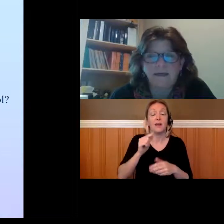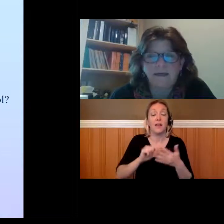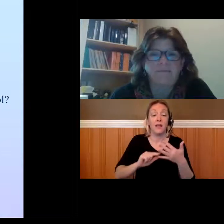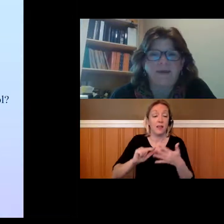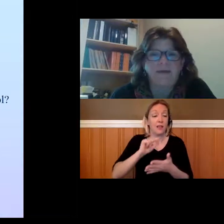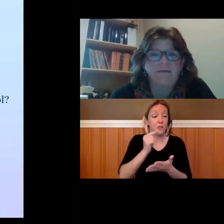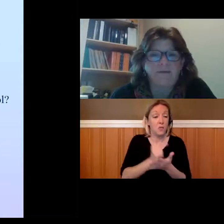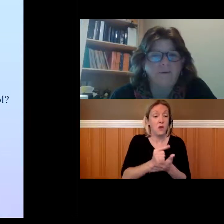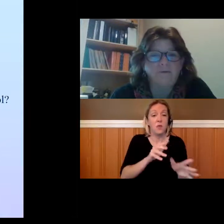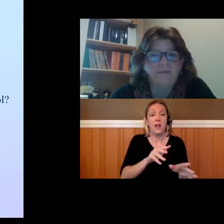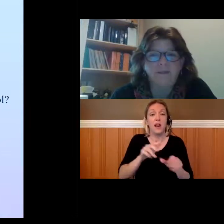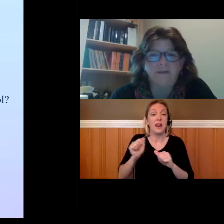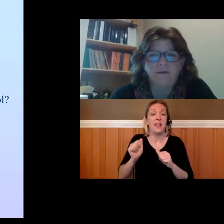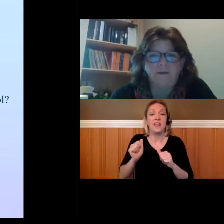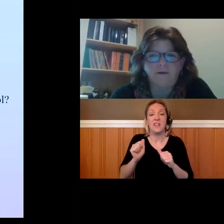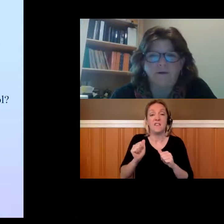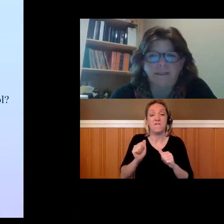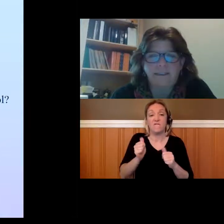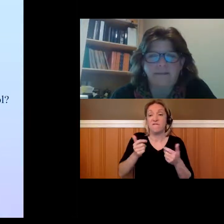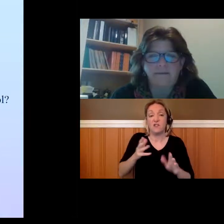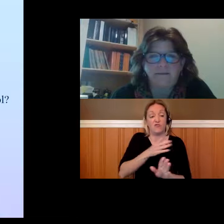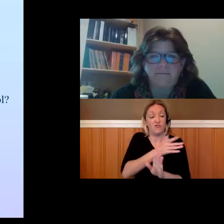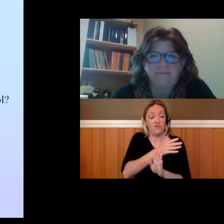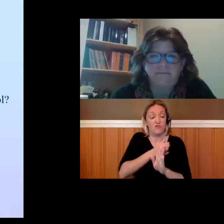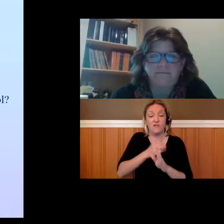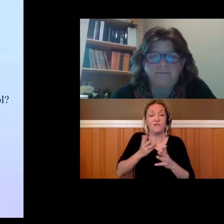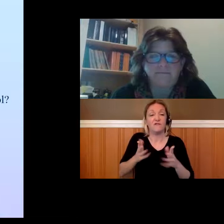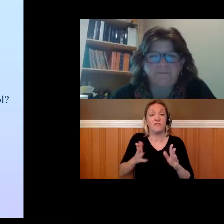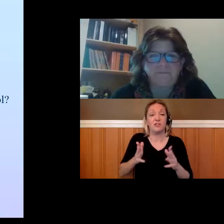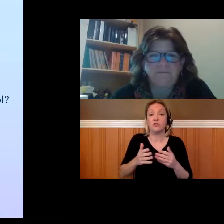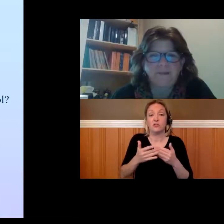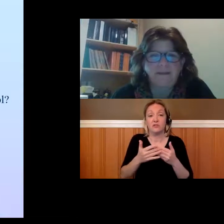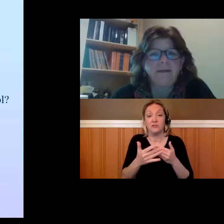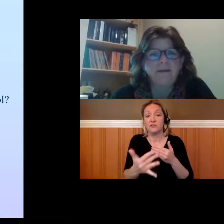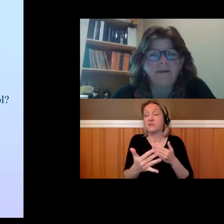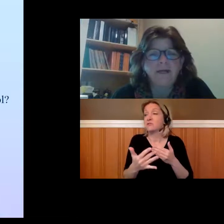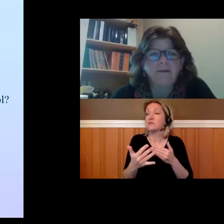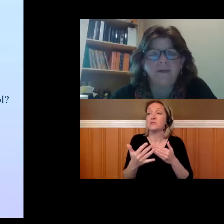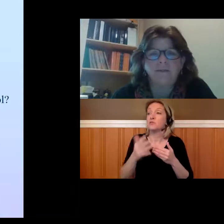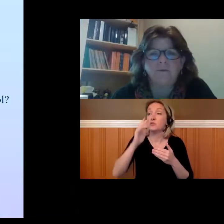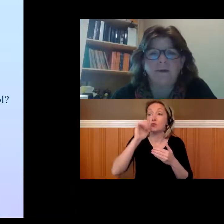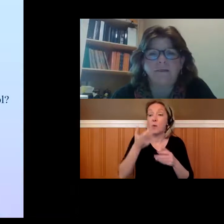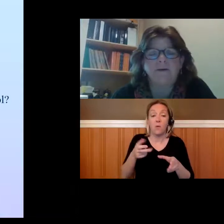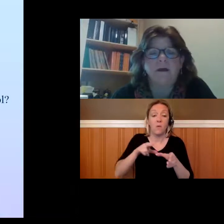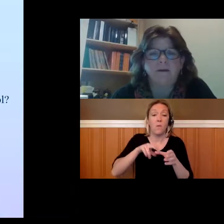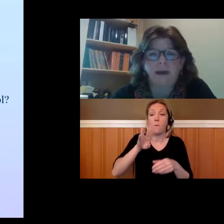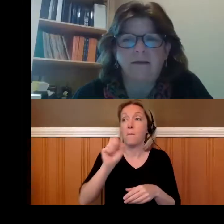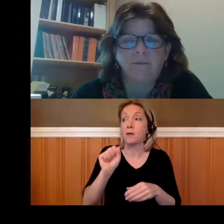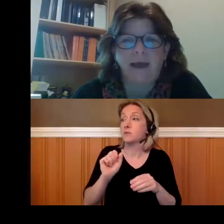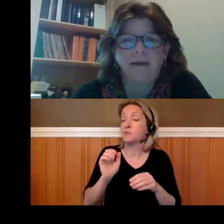school, that those services no longer exist? That they're not going to get on that school bus, they're not going to pack their